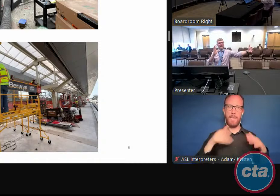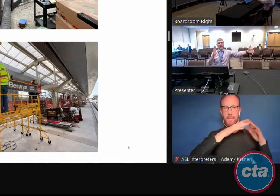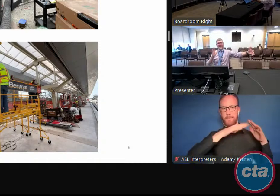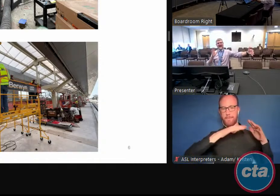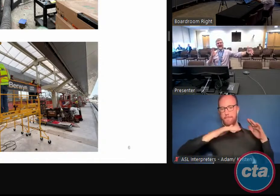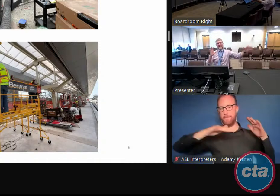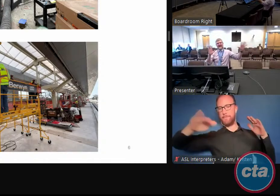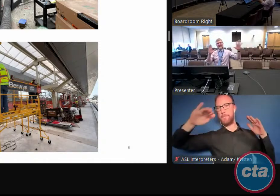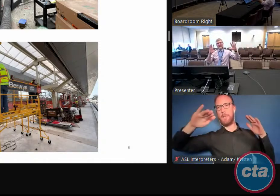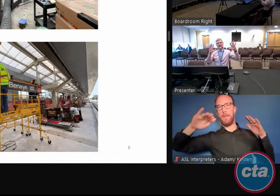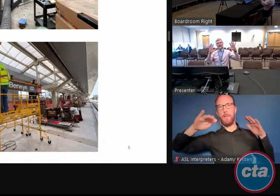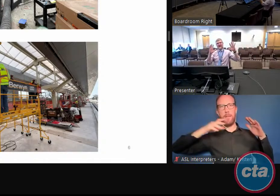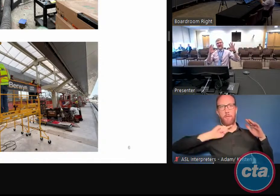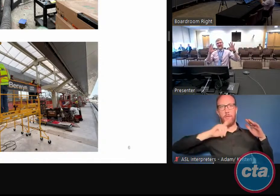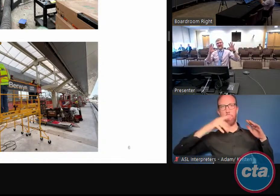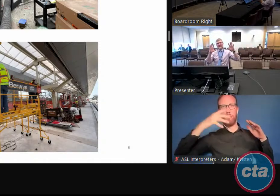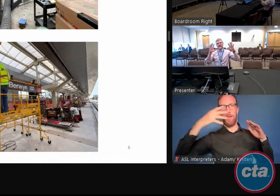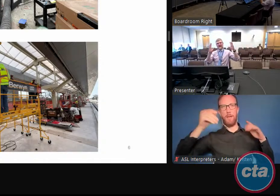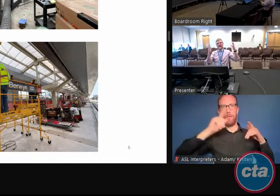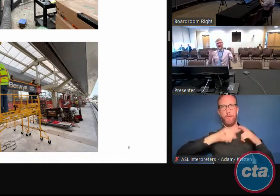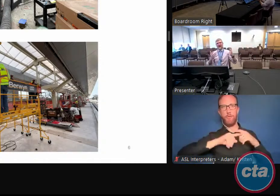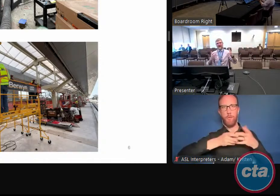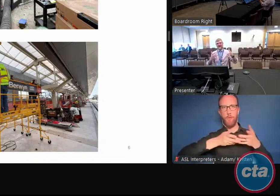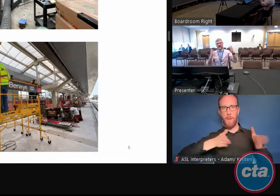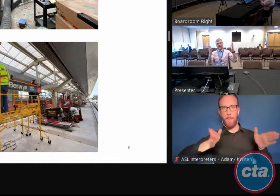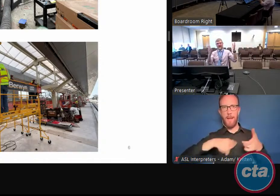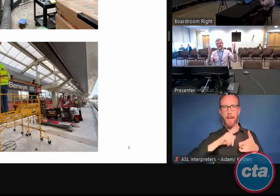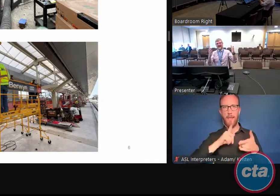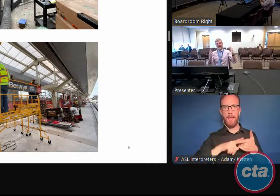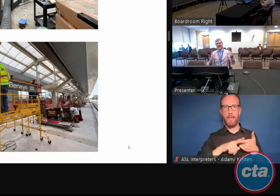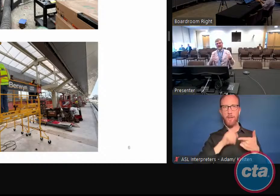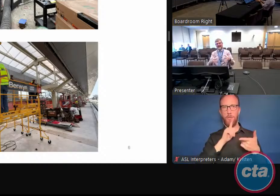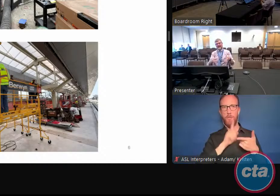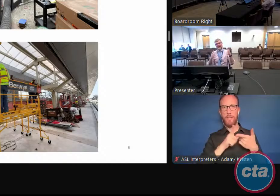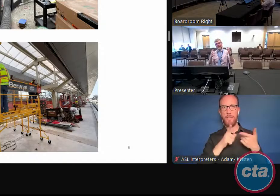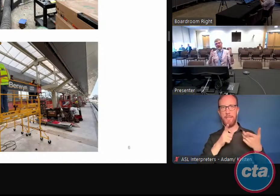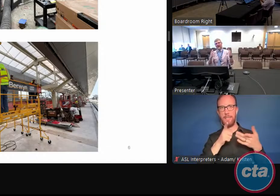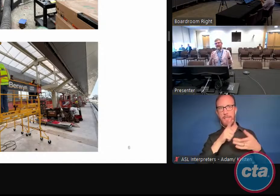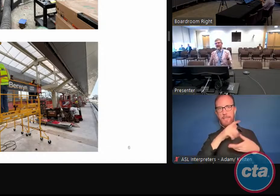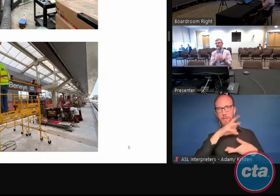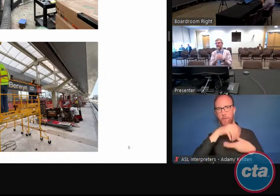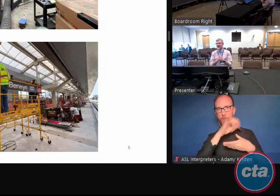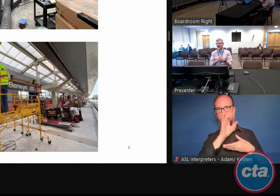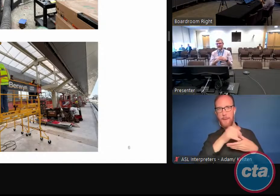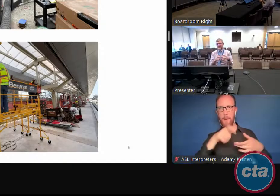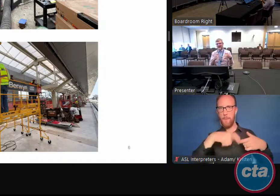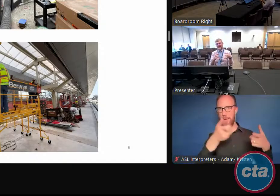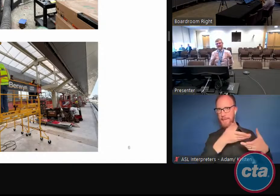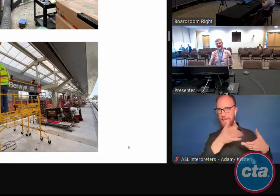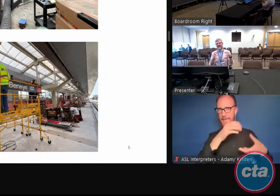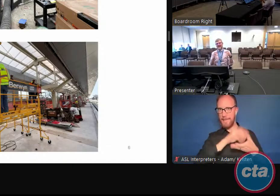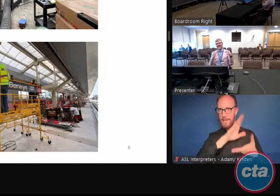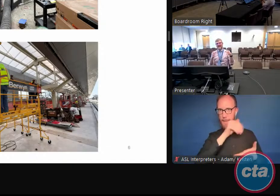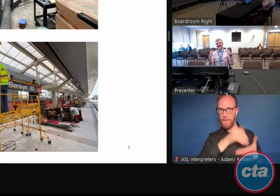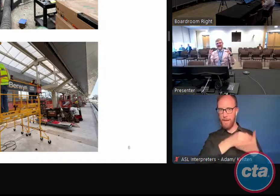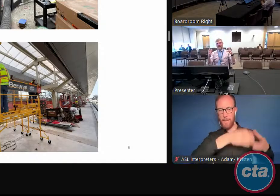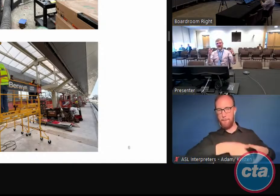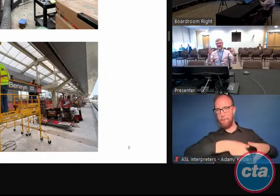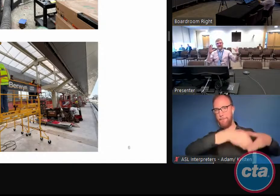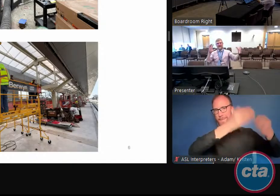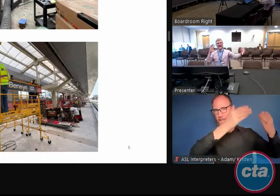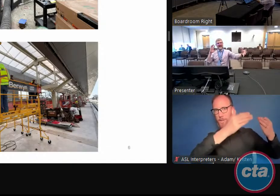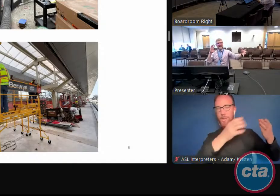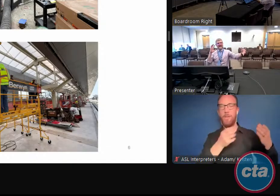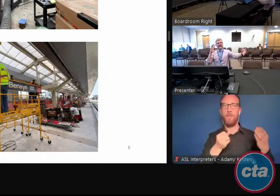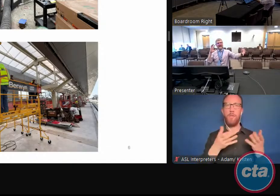public way, and it consumes one of the structural elements that holds the tracks up. That's that big pillar in the middle. And so they took advantage of the fact that they wanted